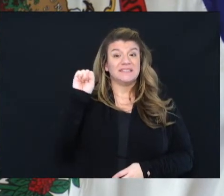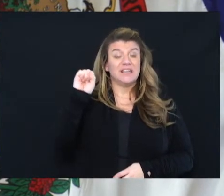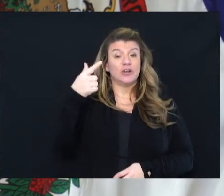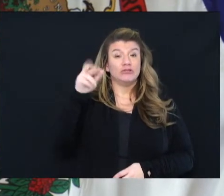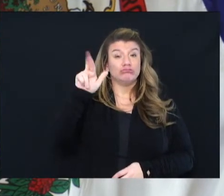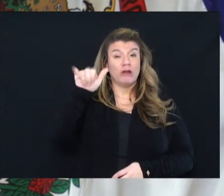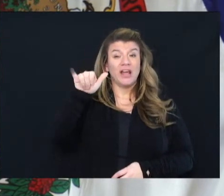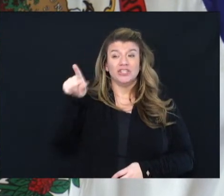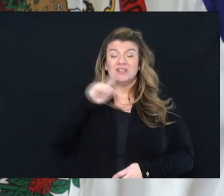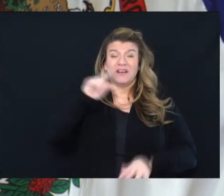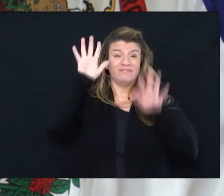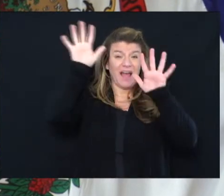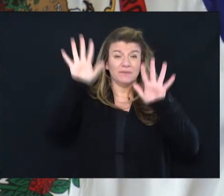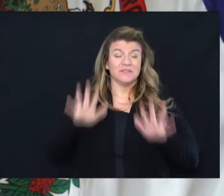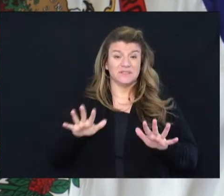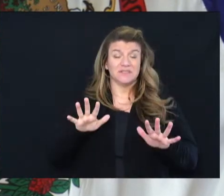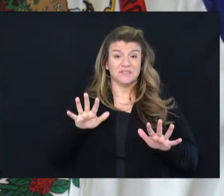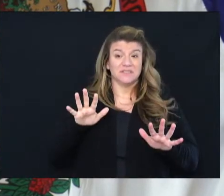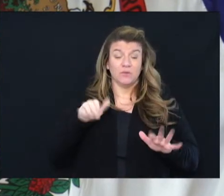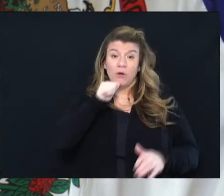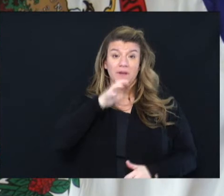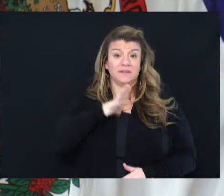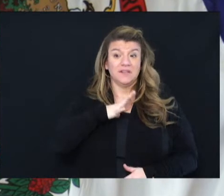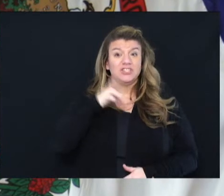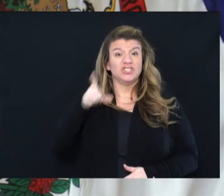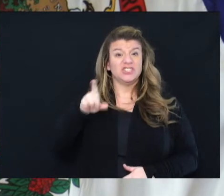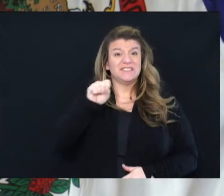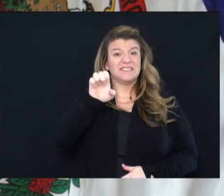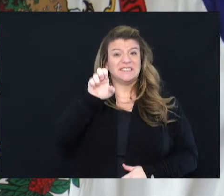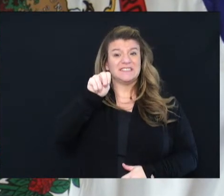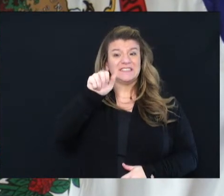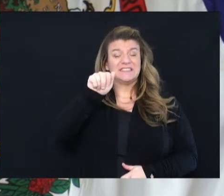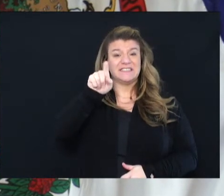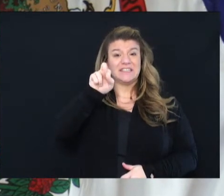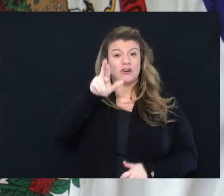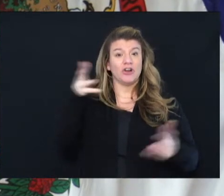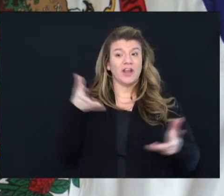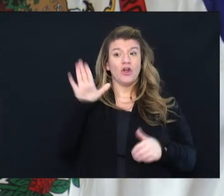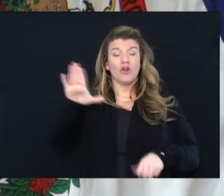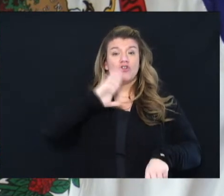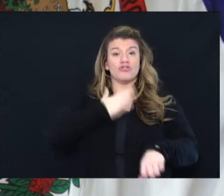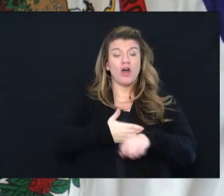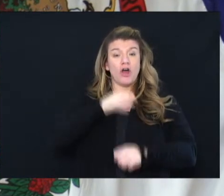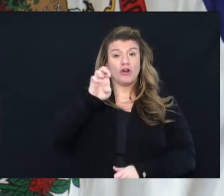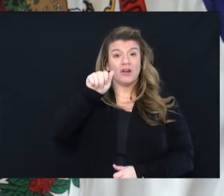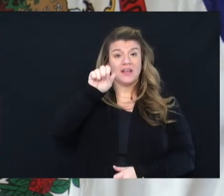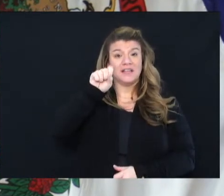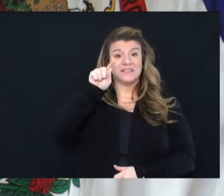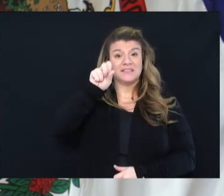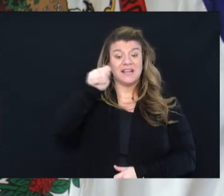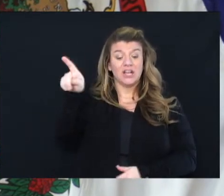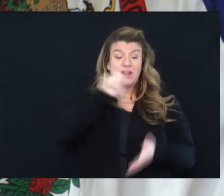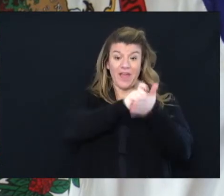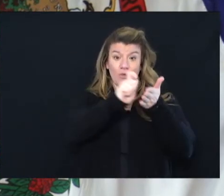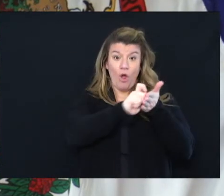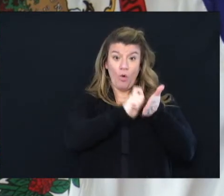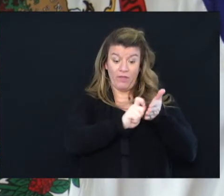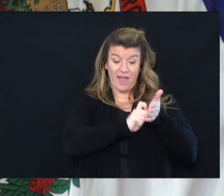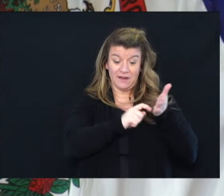lady that's one of our great senators here. Her daughter Easton, wrote this and